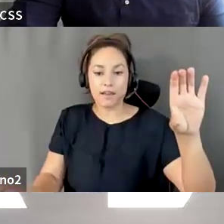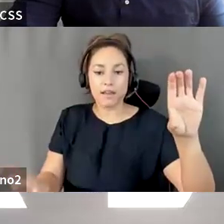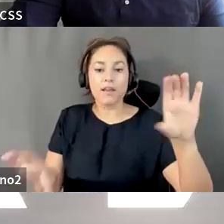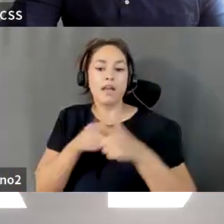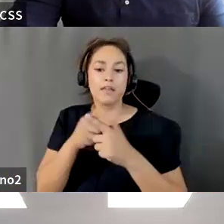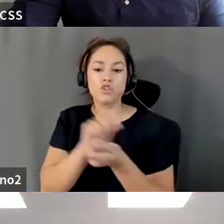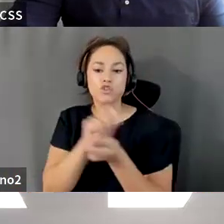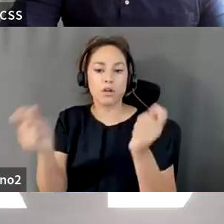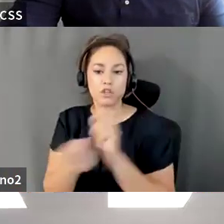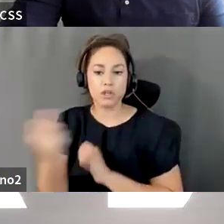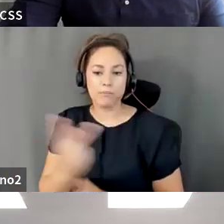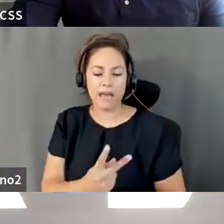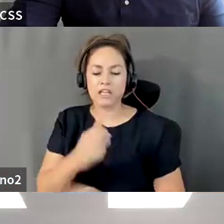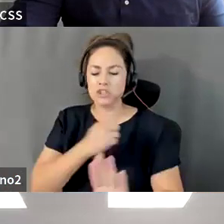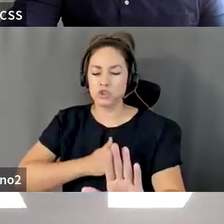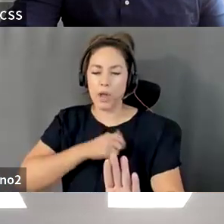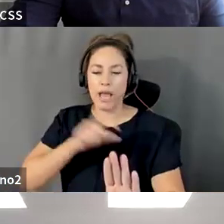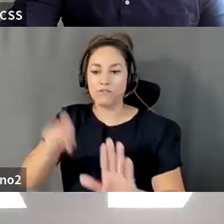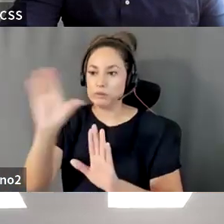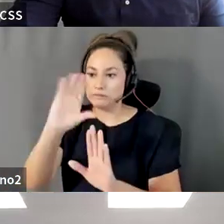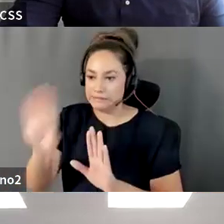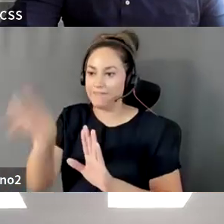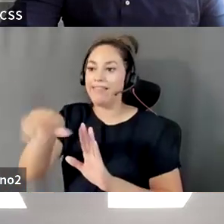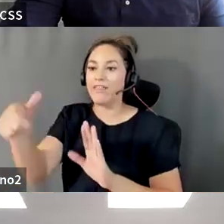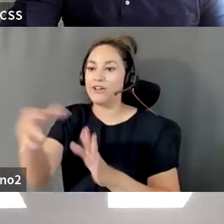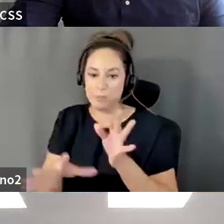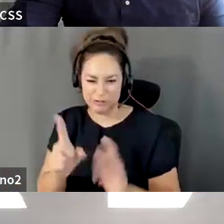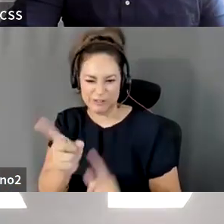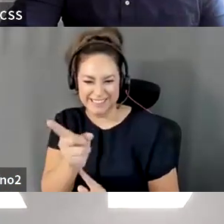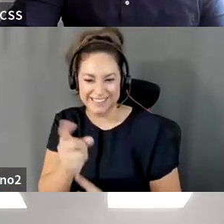I apologize. I need to find the other interpreter real quickly to spotlight.